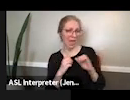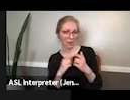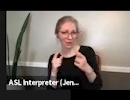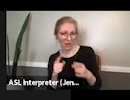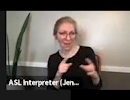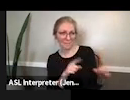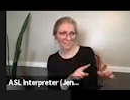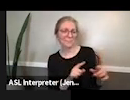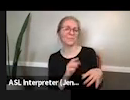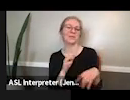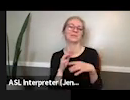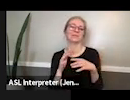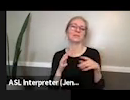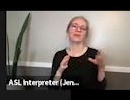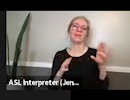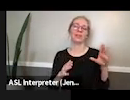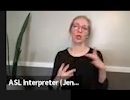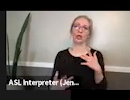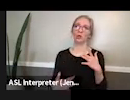can ease